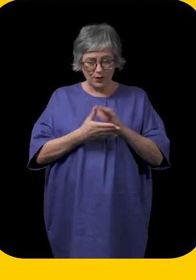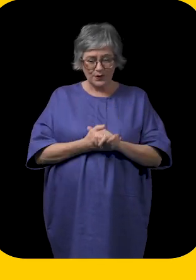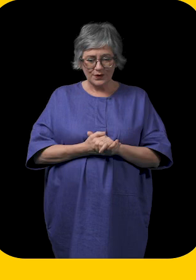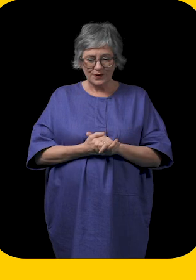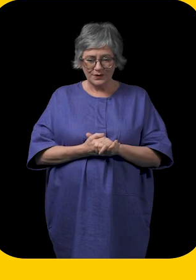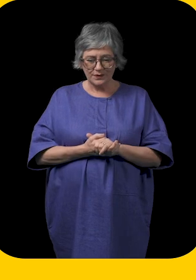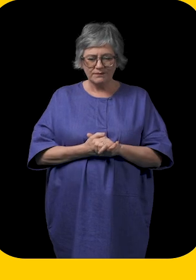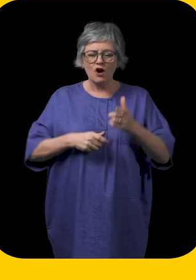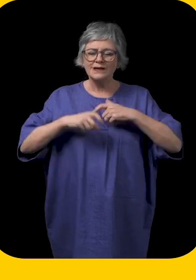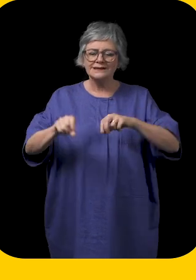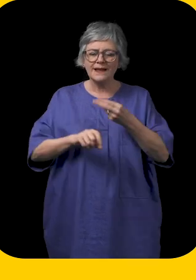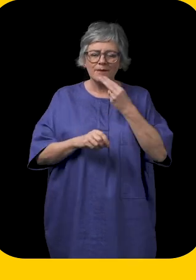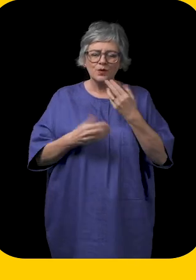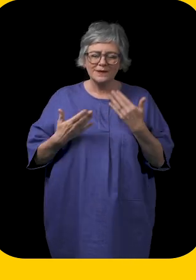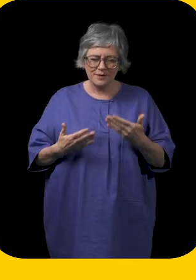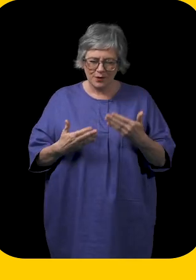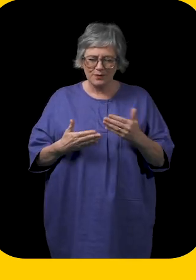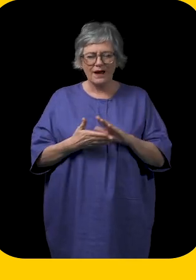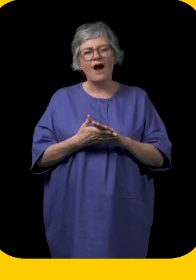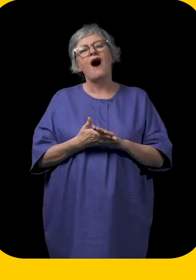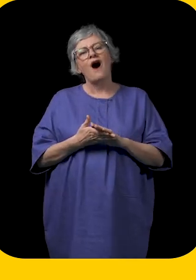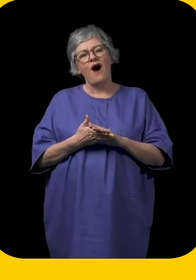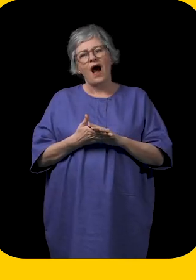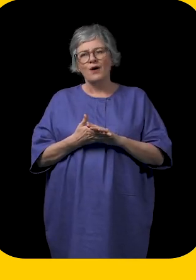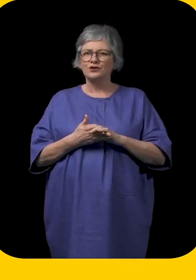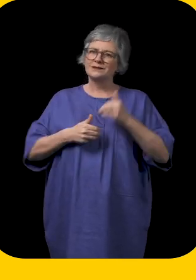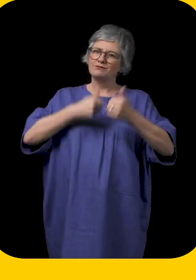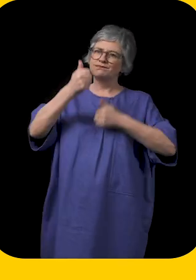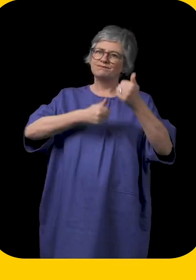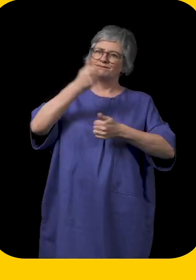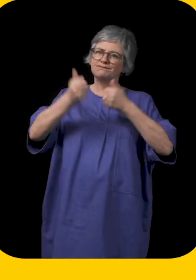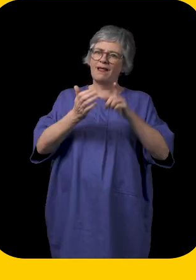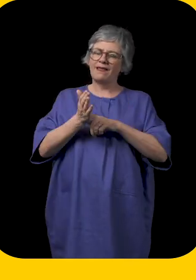And you're still on mute at the moment. Sorry, I was just singing Leila's praises.